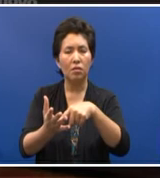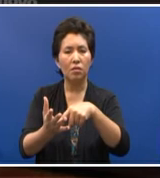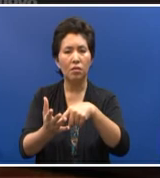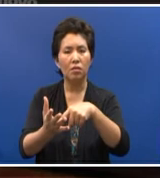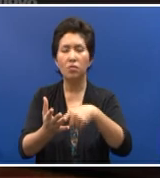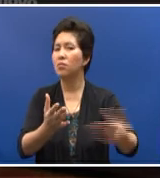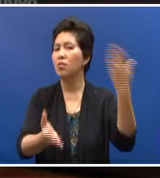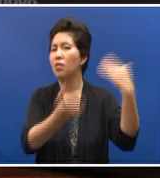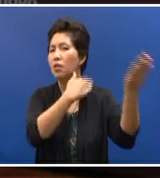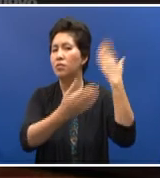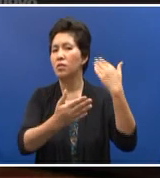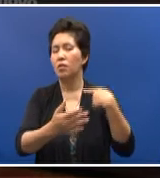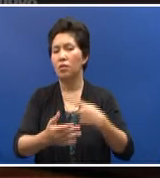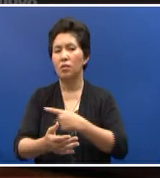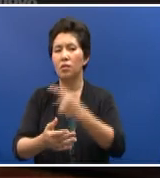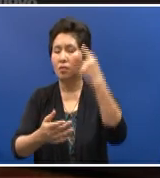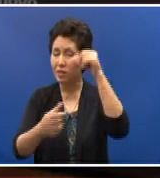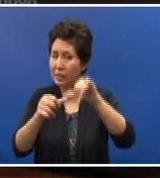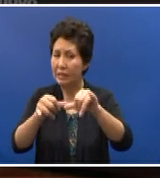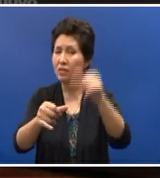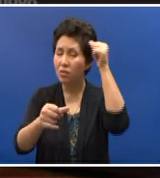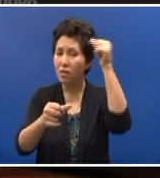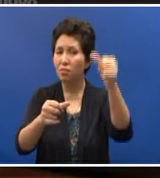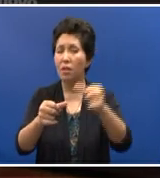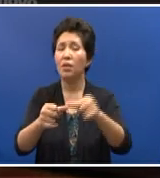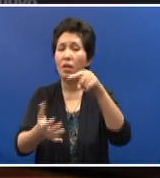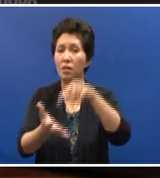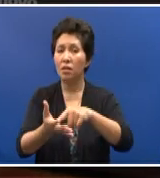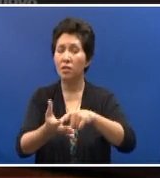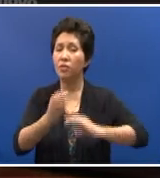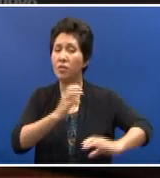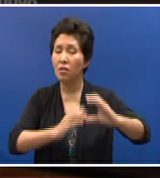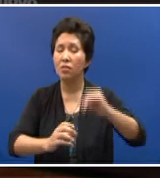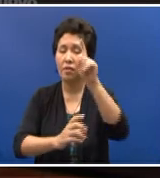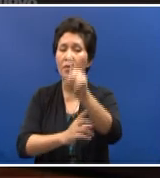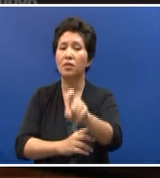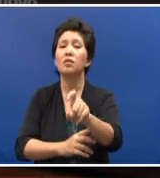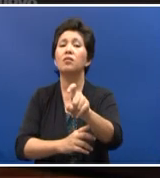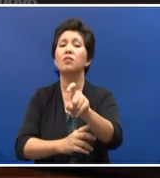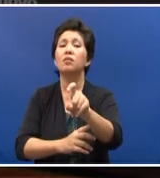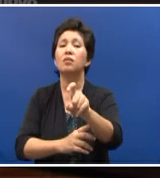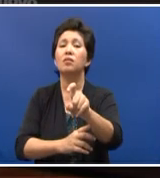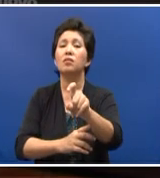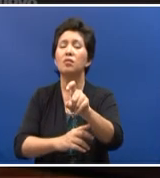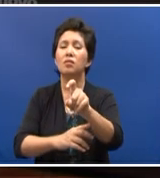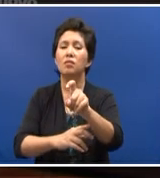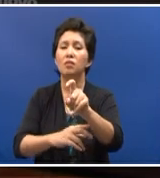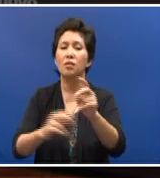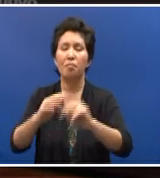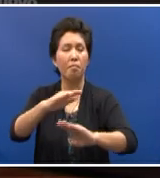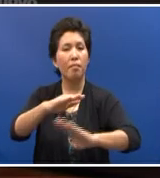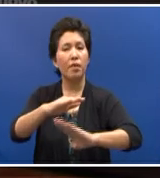before. Okay, so do you still remember? Okay, in this hierarchy of needs, the lowest level, which is the basic needs,